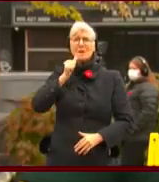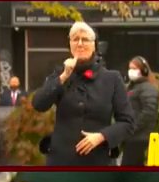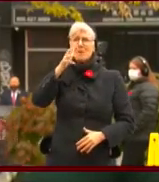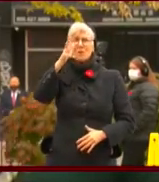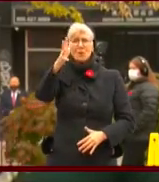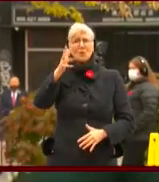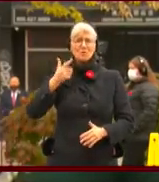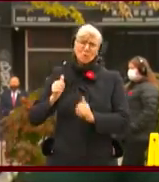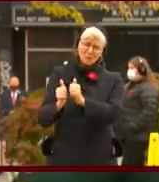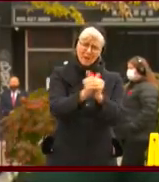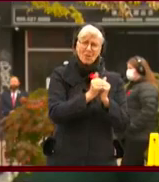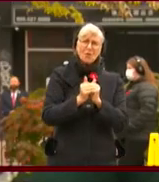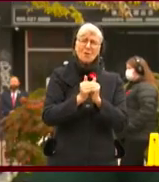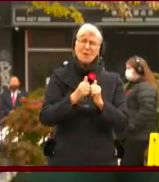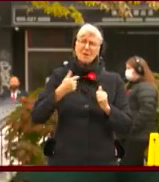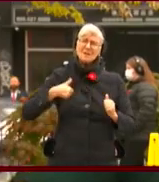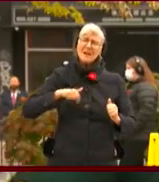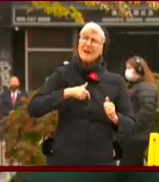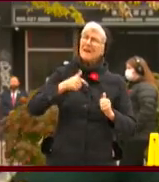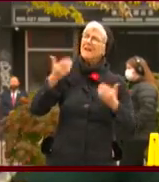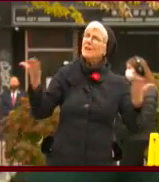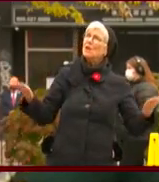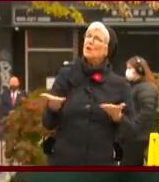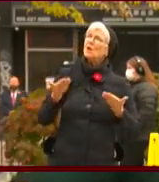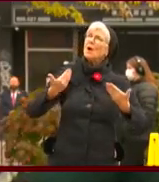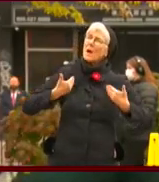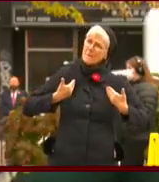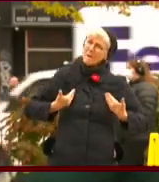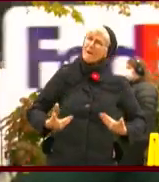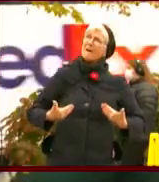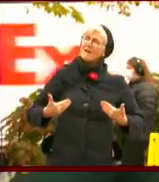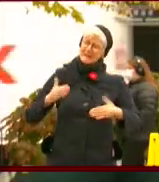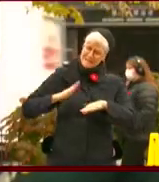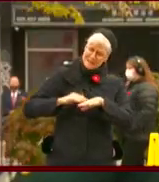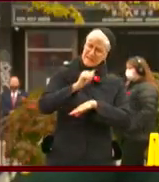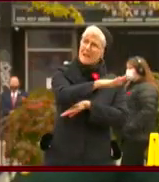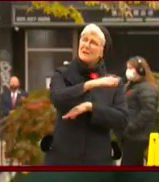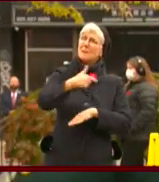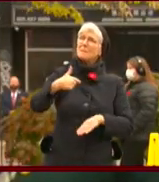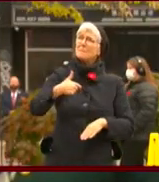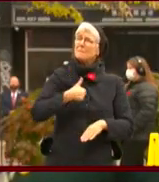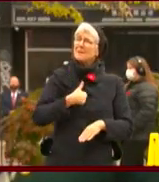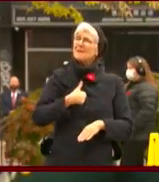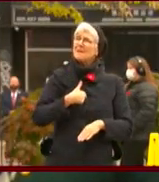say together, "Here am I. Send me." Amen.